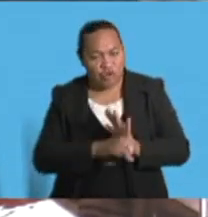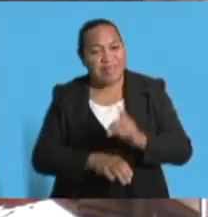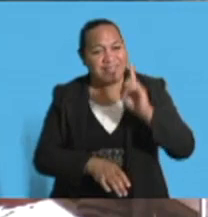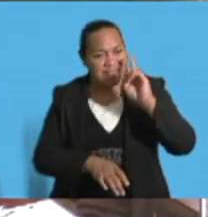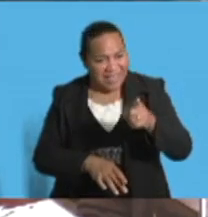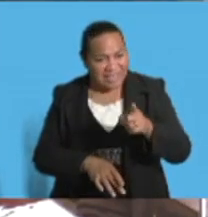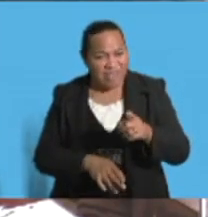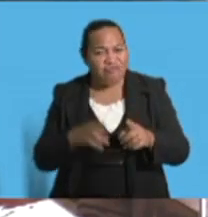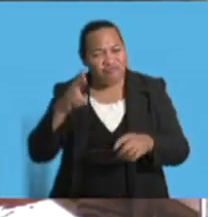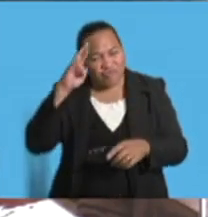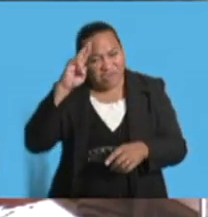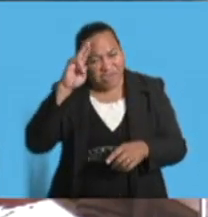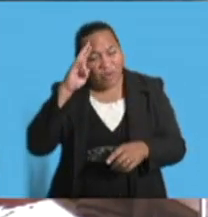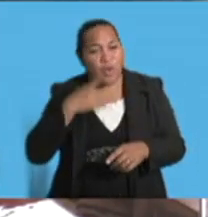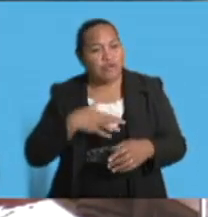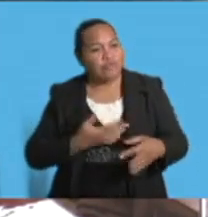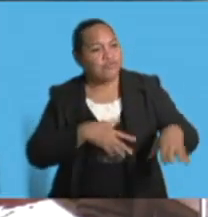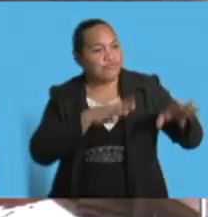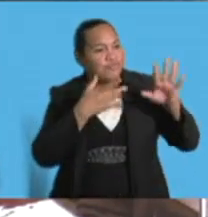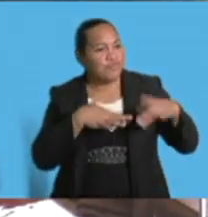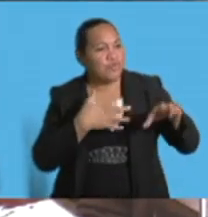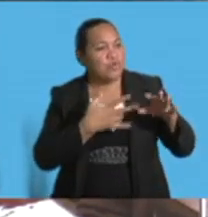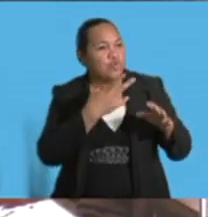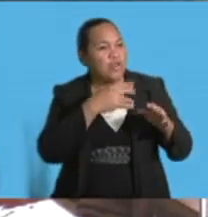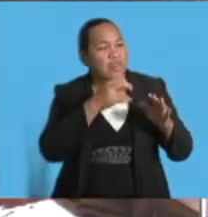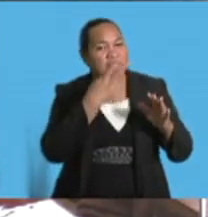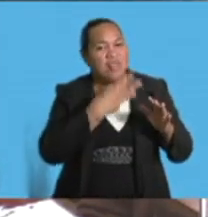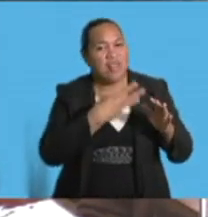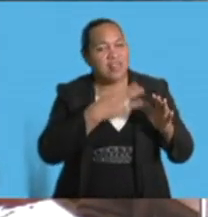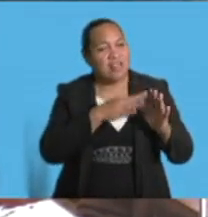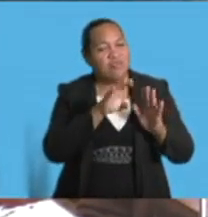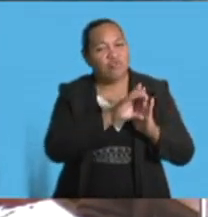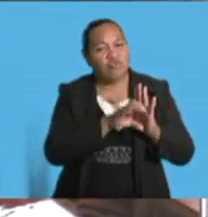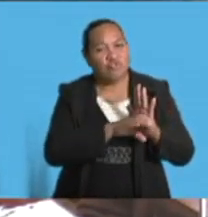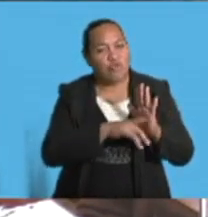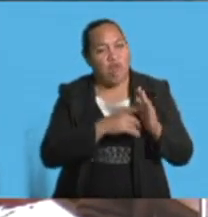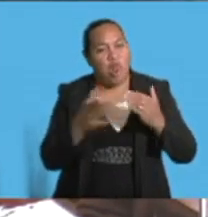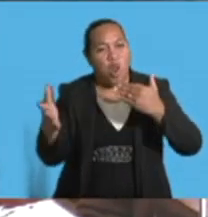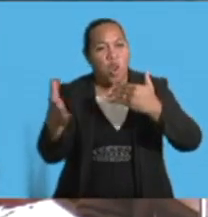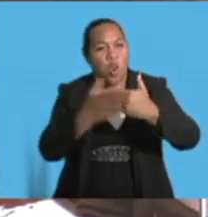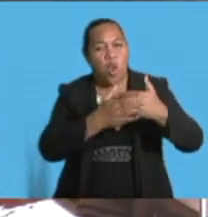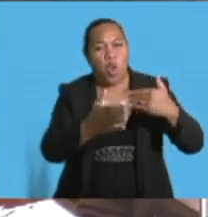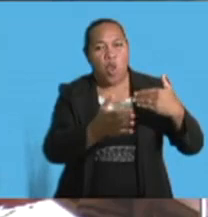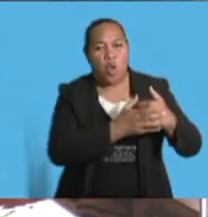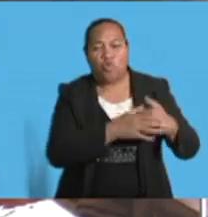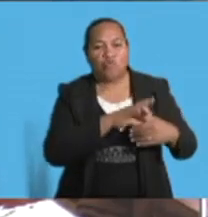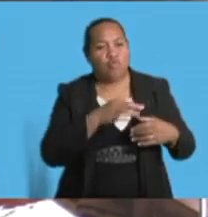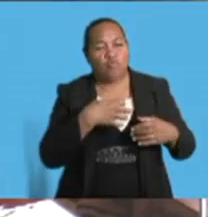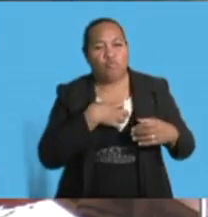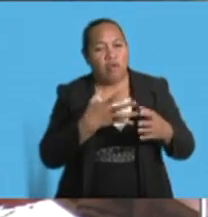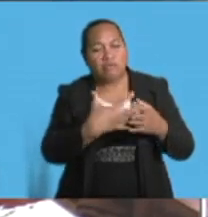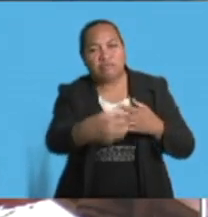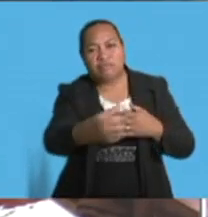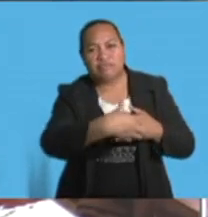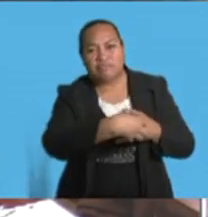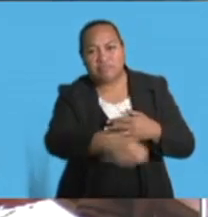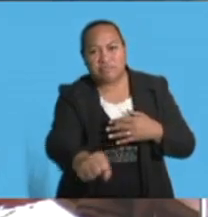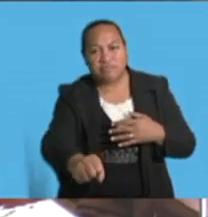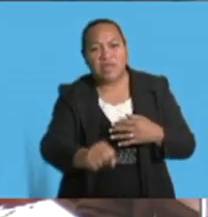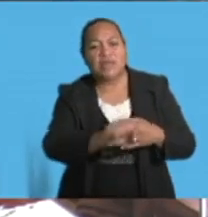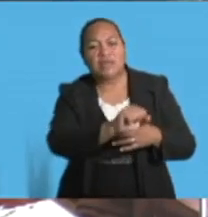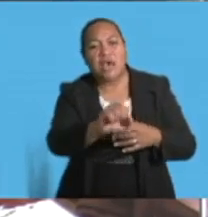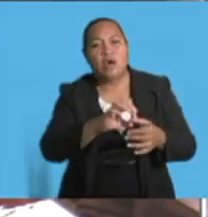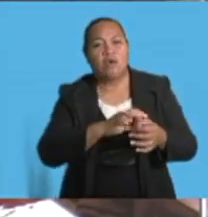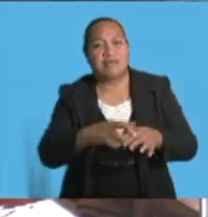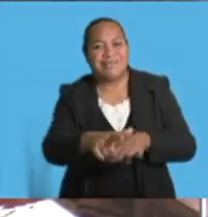why we should praise and appreciate the 2013 Fijian Constitution, which has closed all doors to deprive our Ethiopian brothers and sisters of their